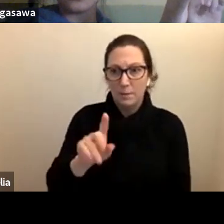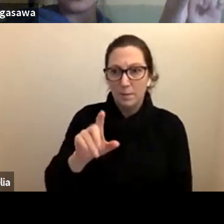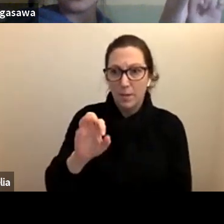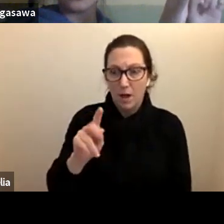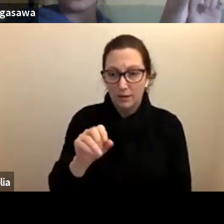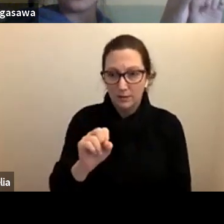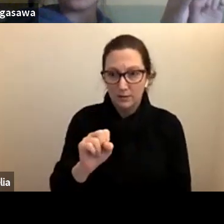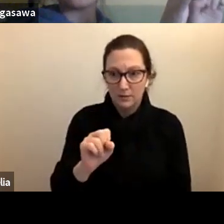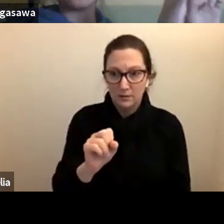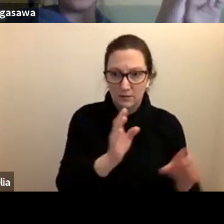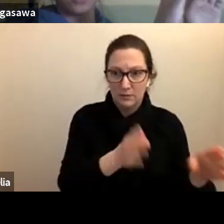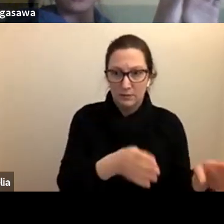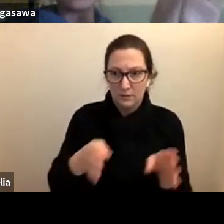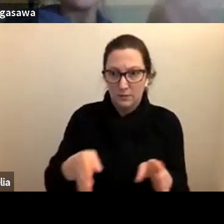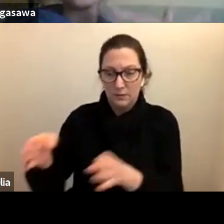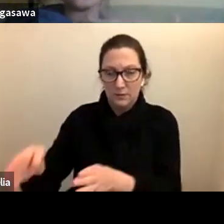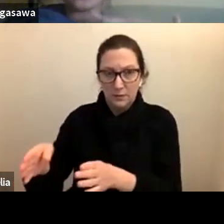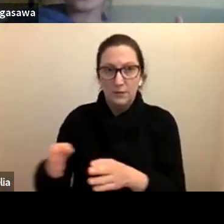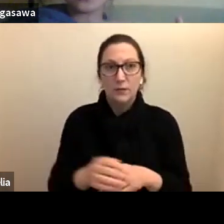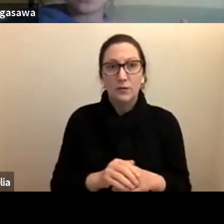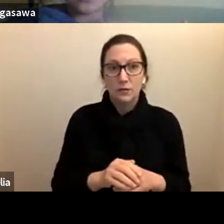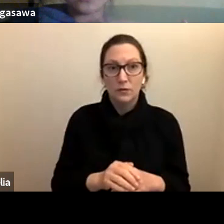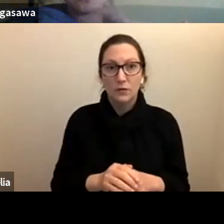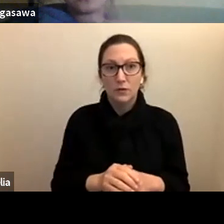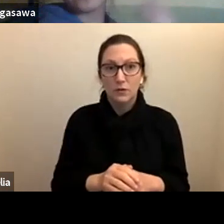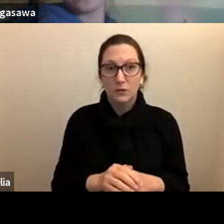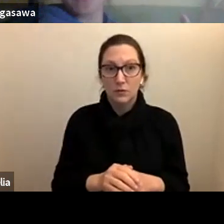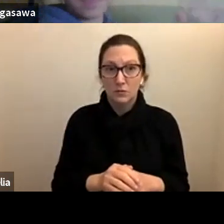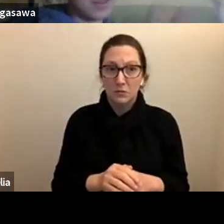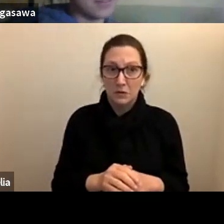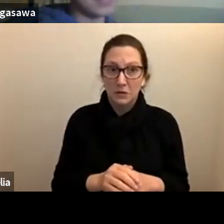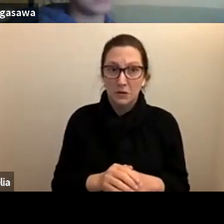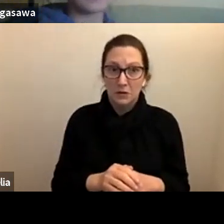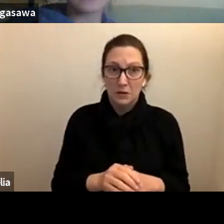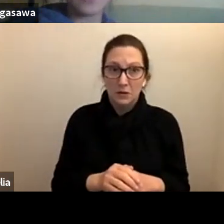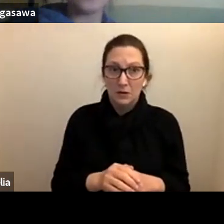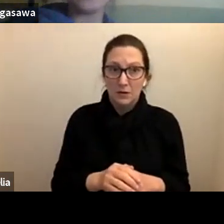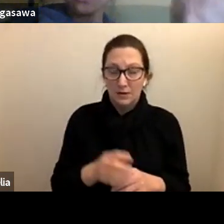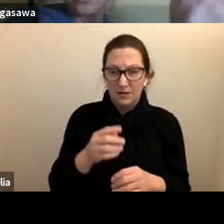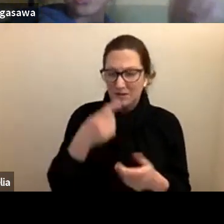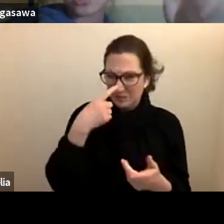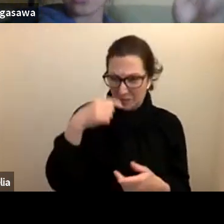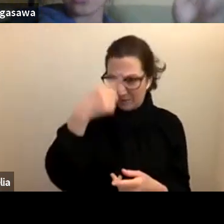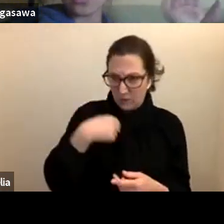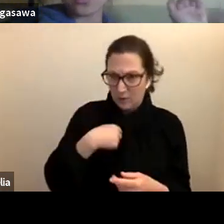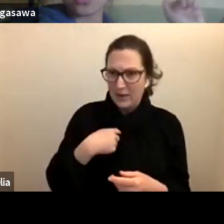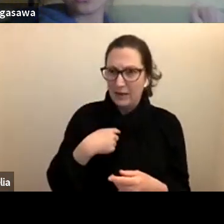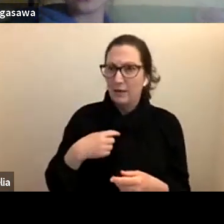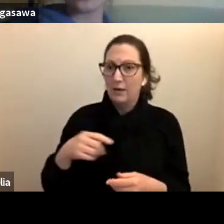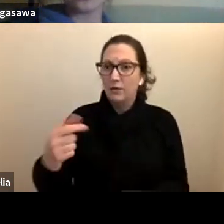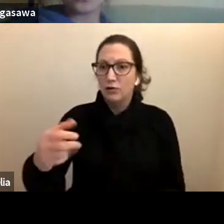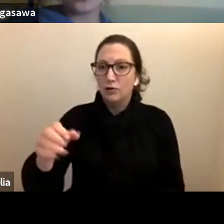I believe so, yes. Okay. Could you, for my knowledge, I guess, how big are Geo